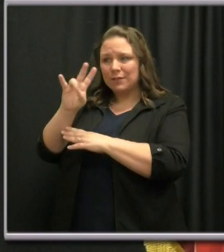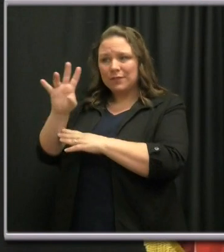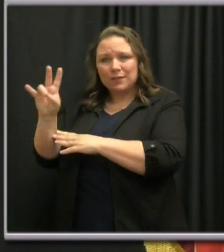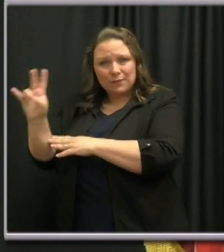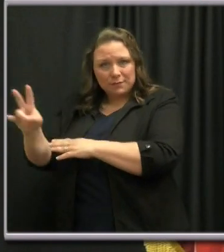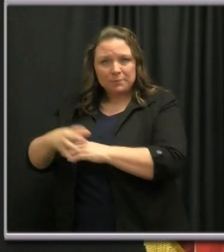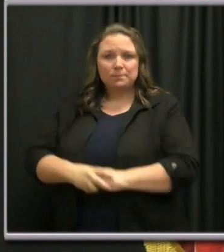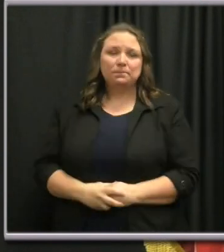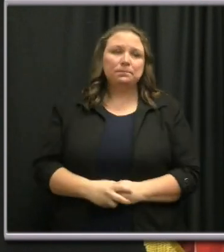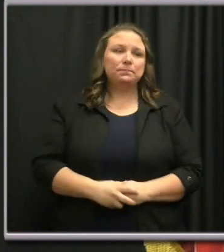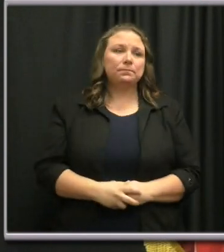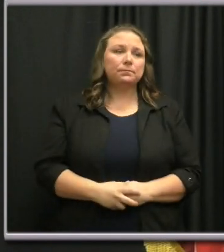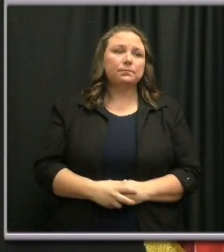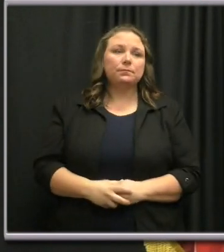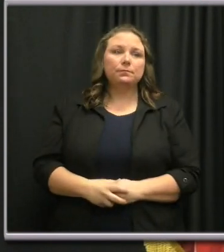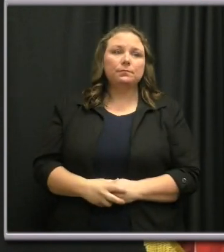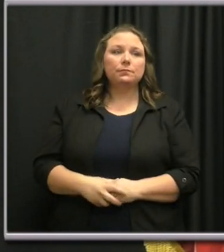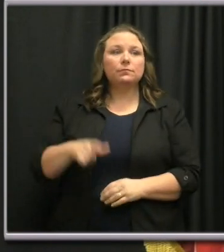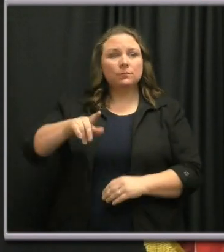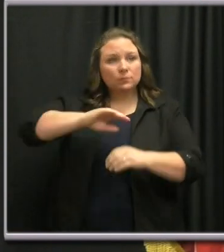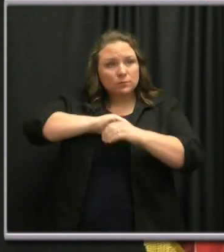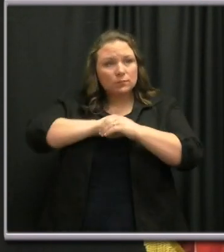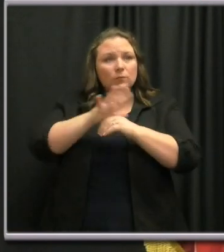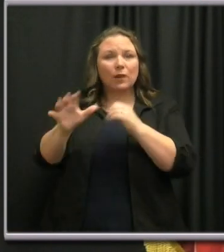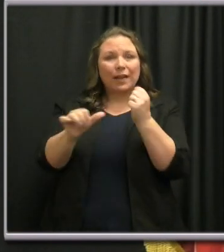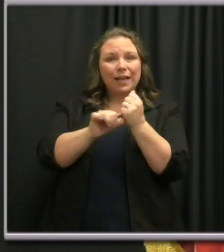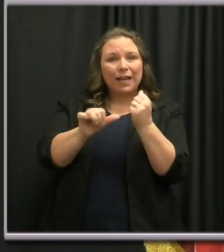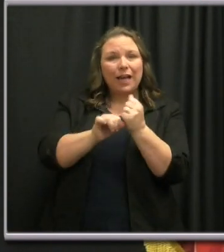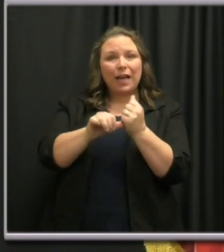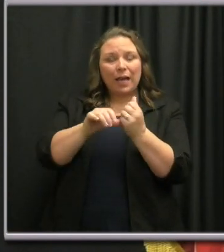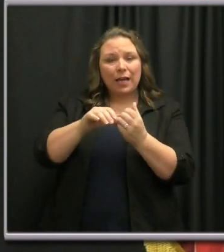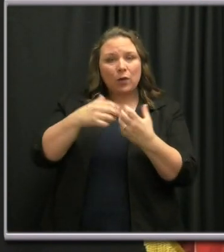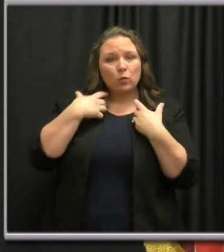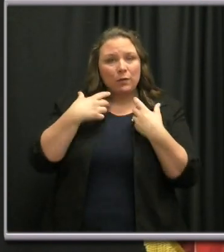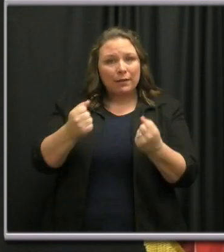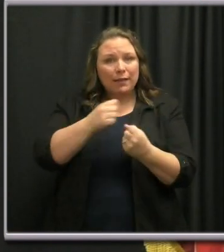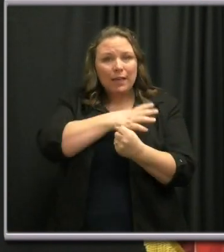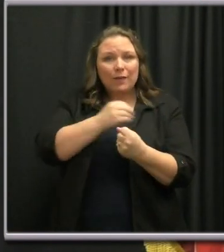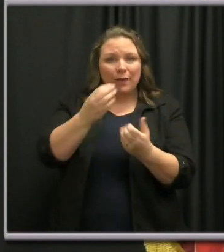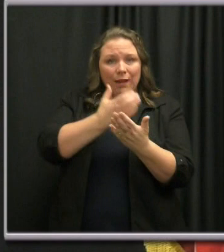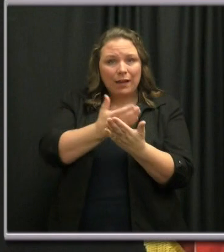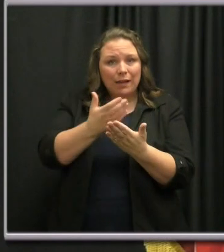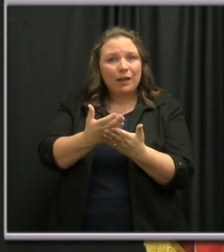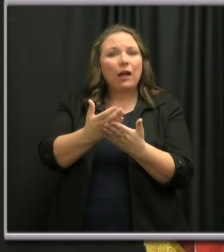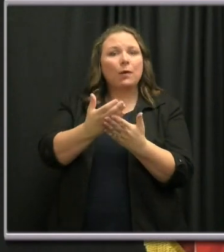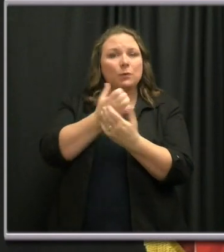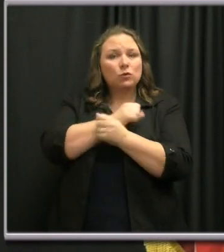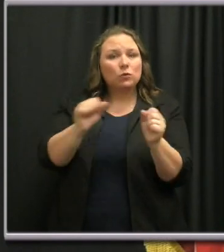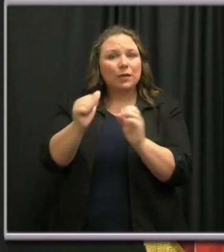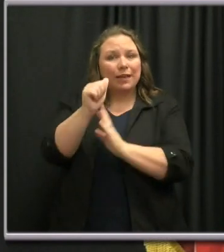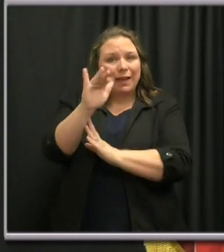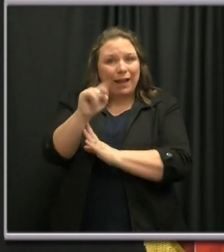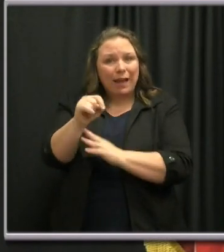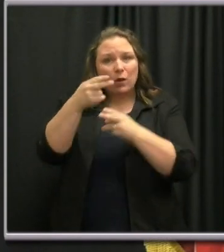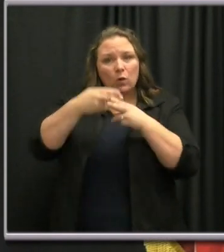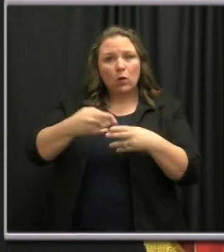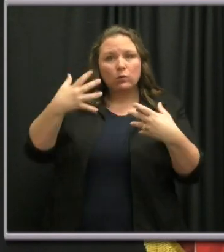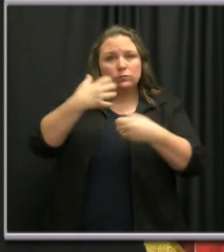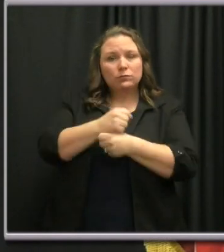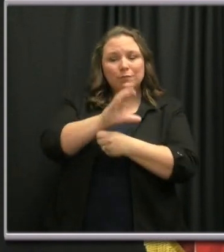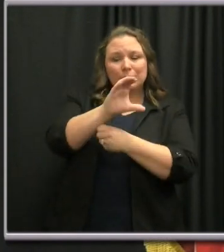615-862-7777. The Coronavirus Aid, Relief, and Economic Security Act, also known as the CARES